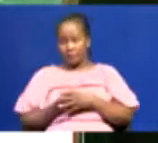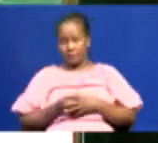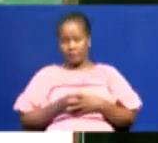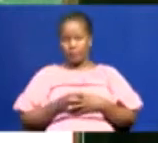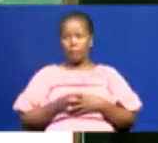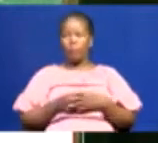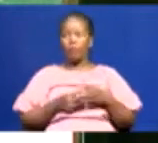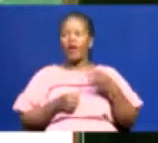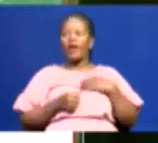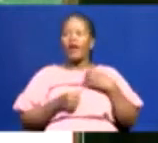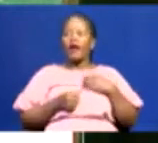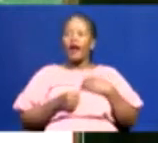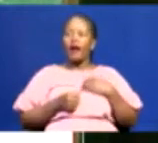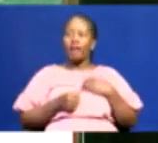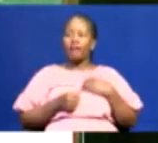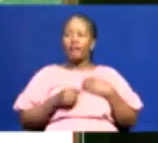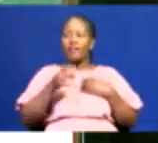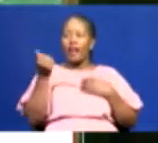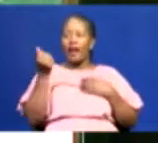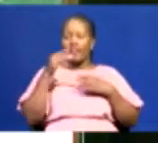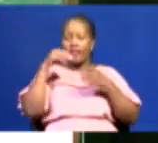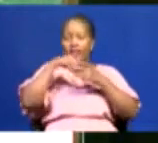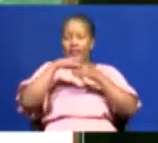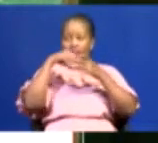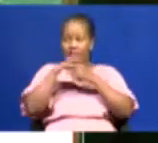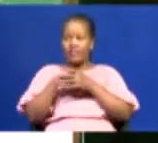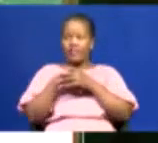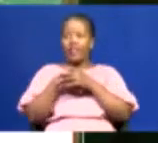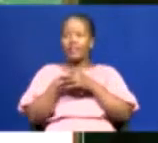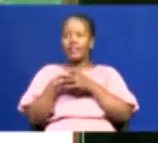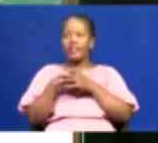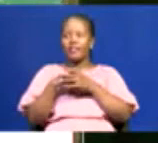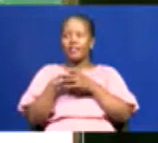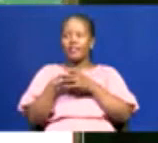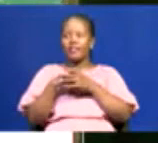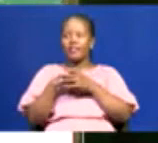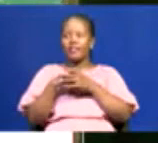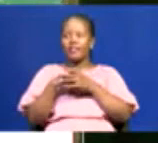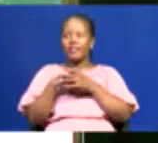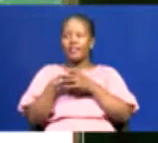have inside bling crown for the numbers.